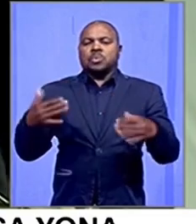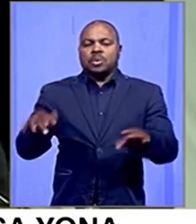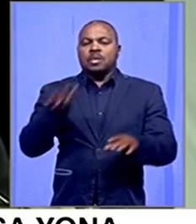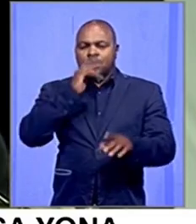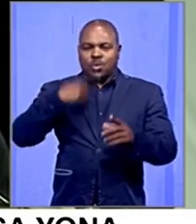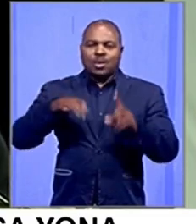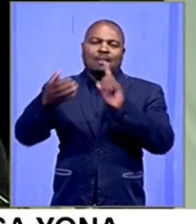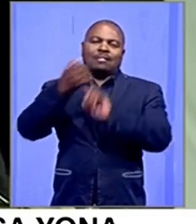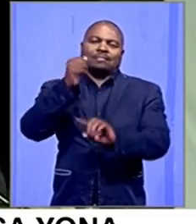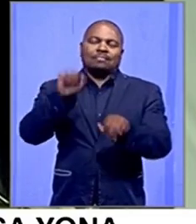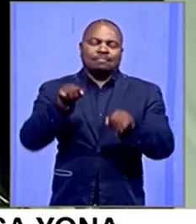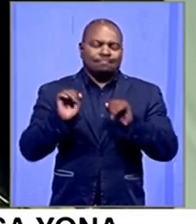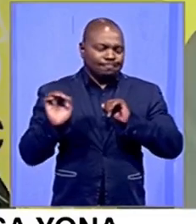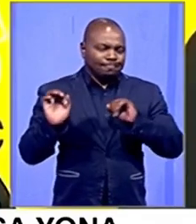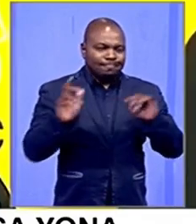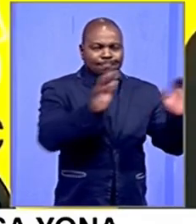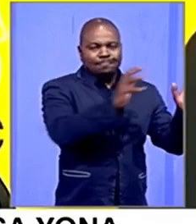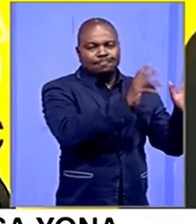achievement.